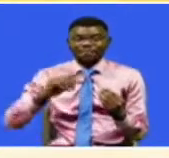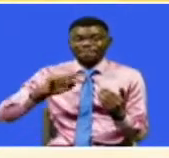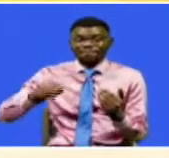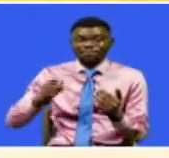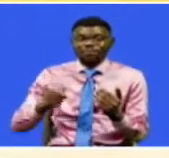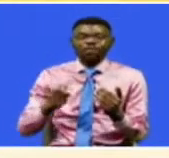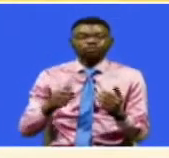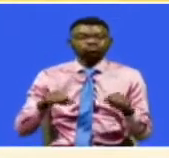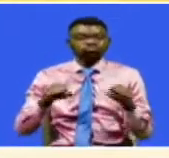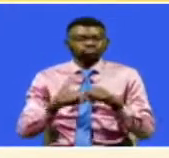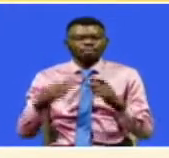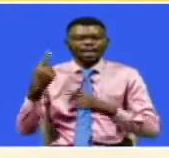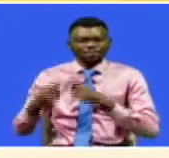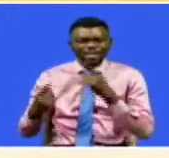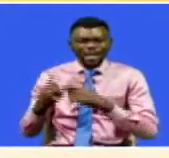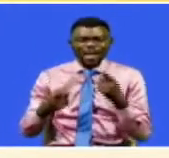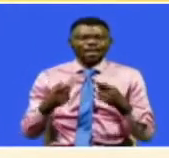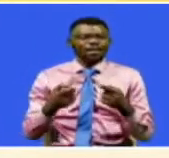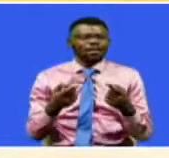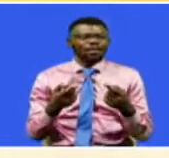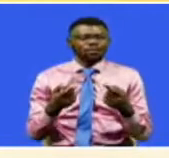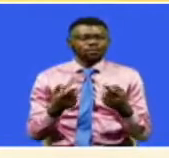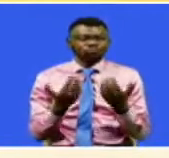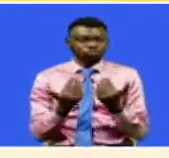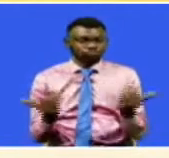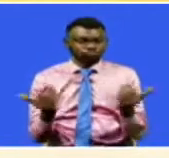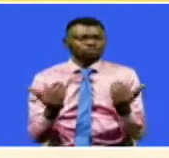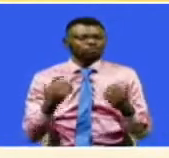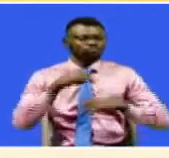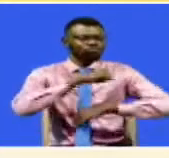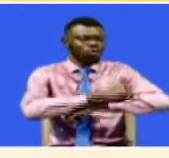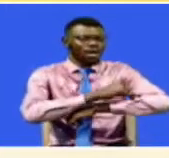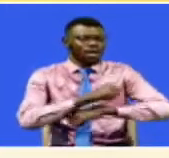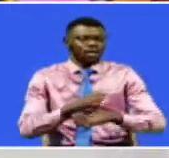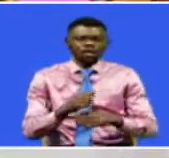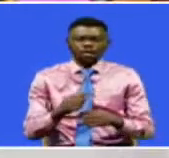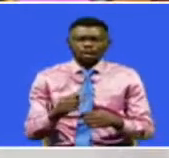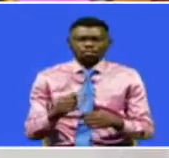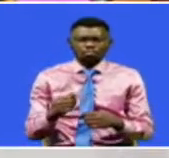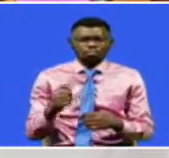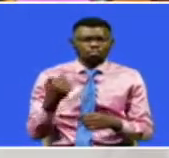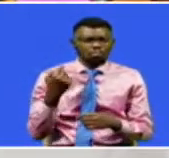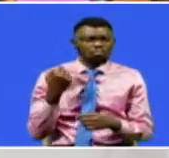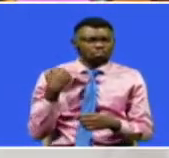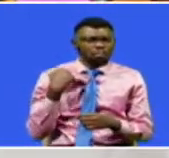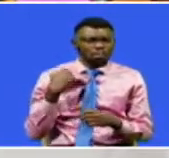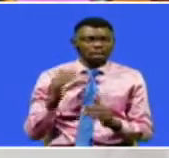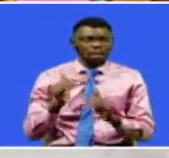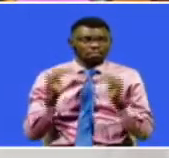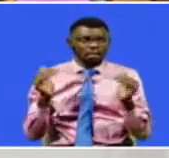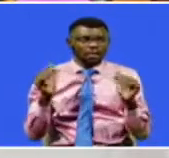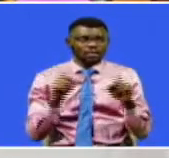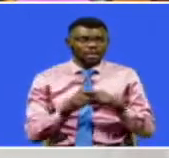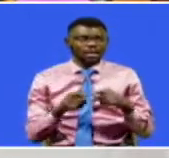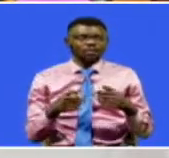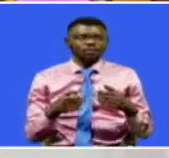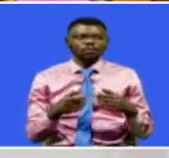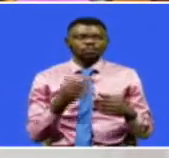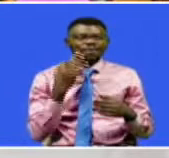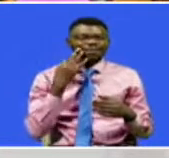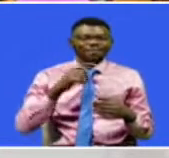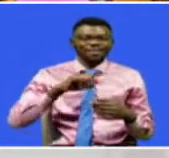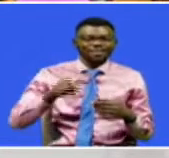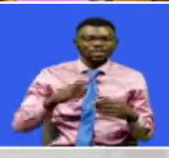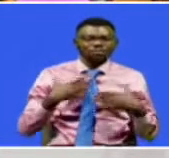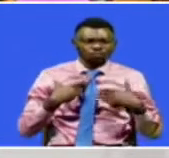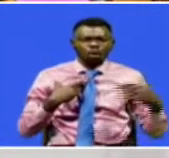shoes every year for our kids who are going to school. That's a huge industry. We're going to hire there 200,000-300,000